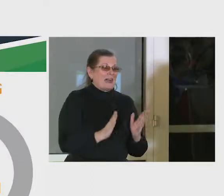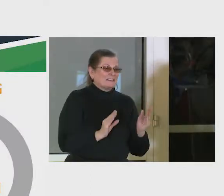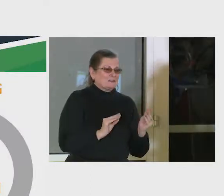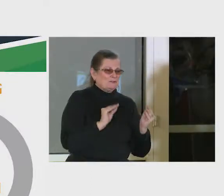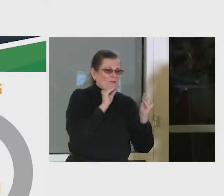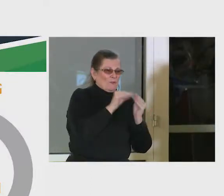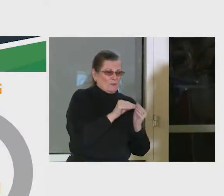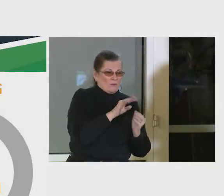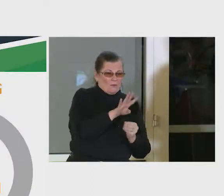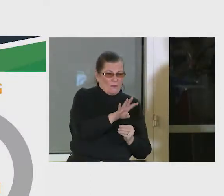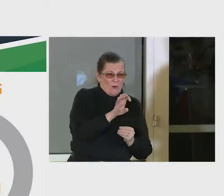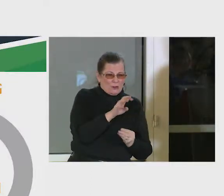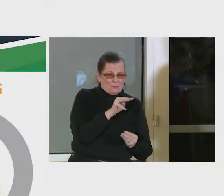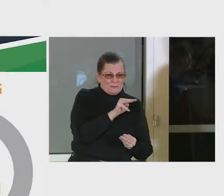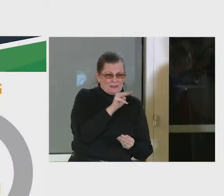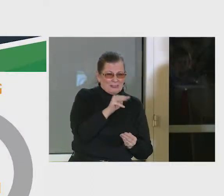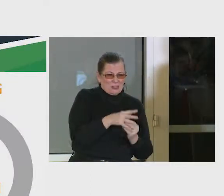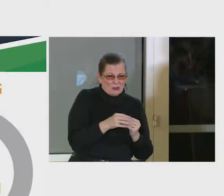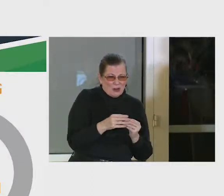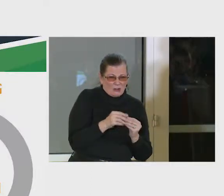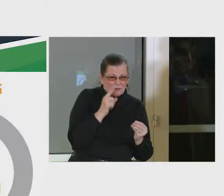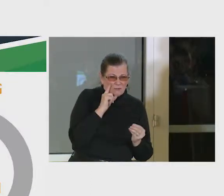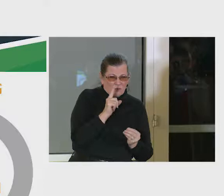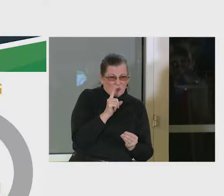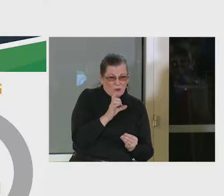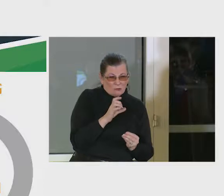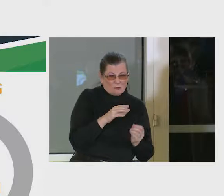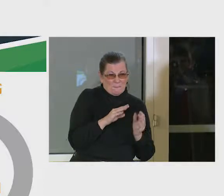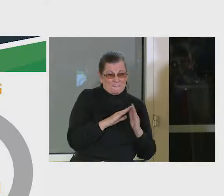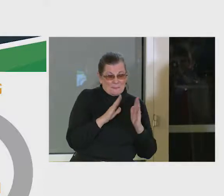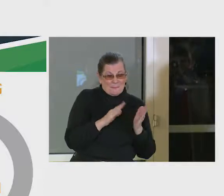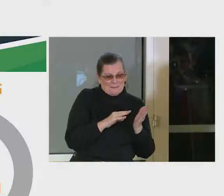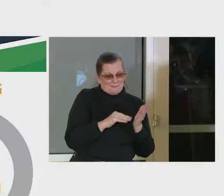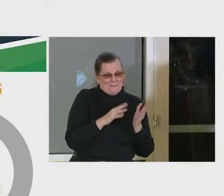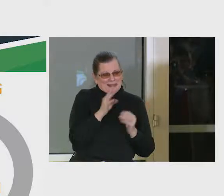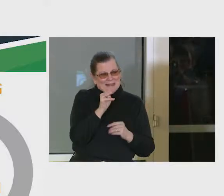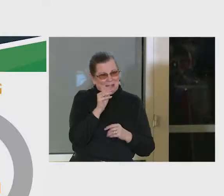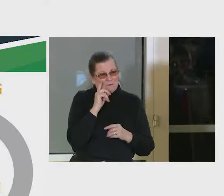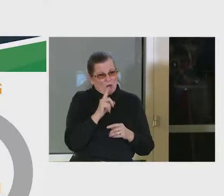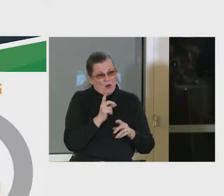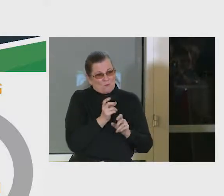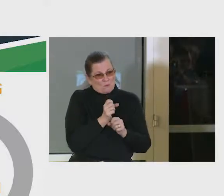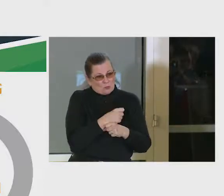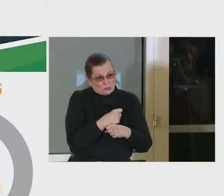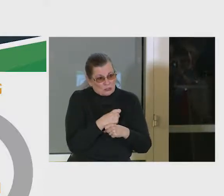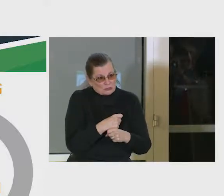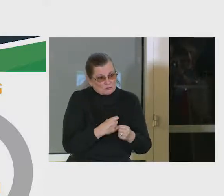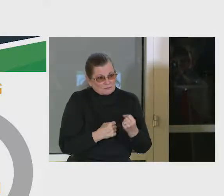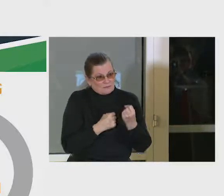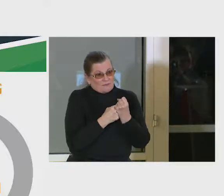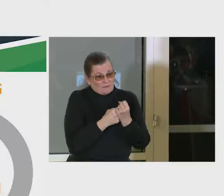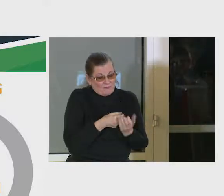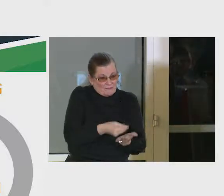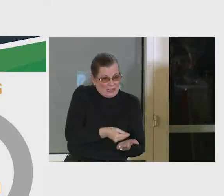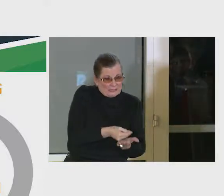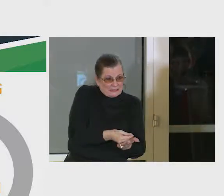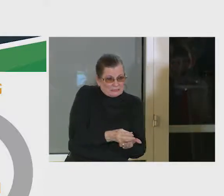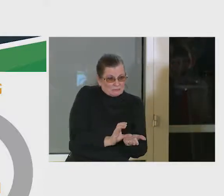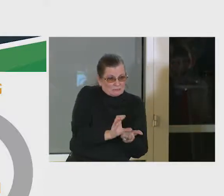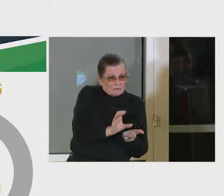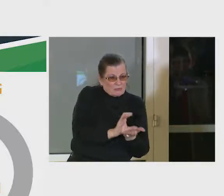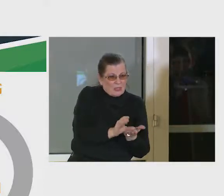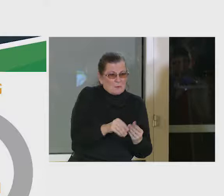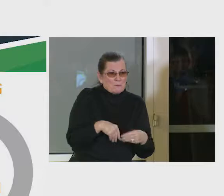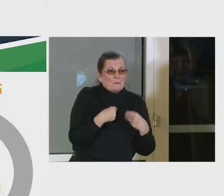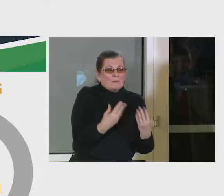million, $100 million of that is for the Housing Production Trust Fund, and this is where we provide affordable housing and create affordable